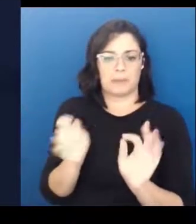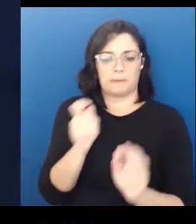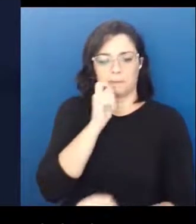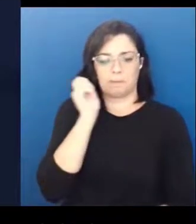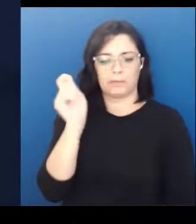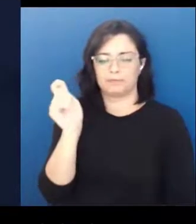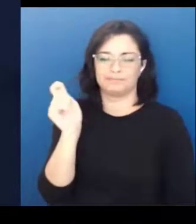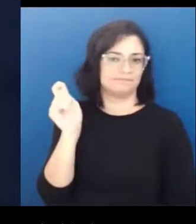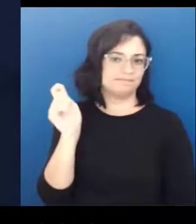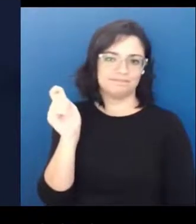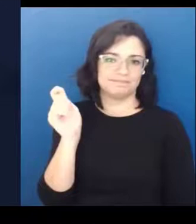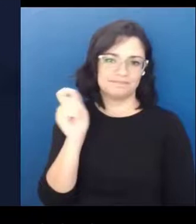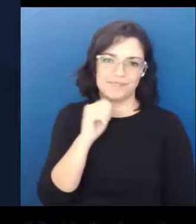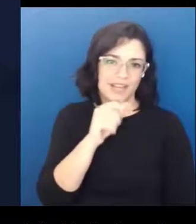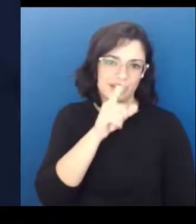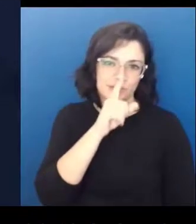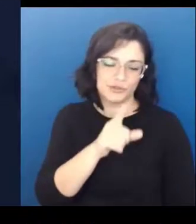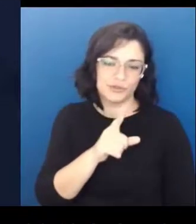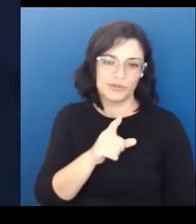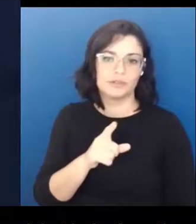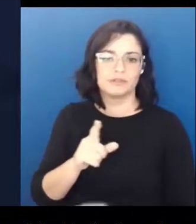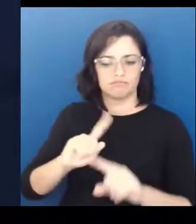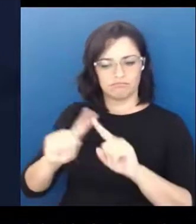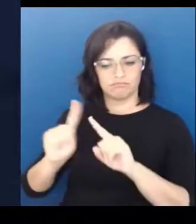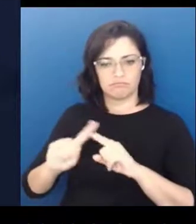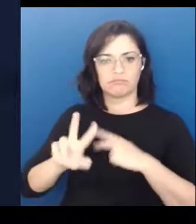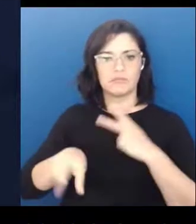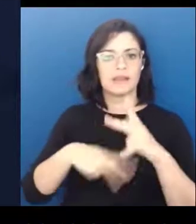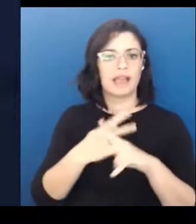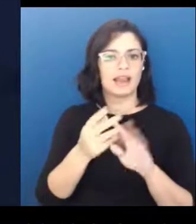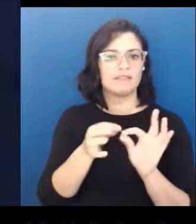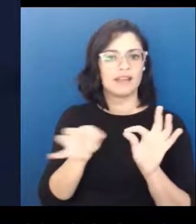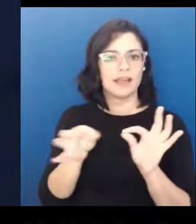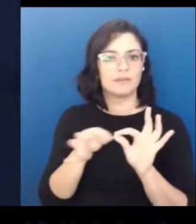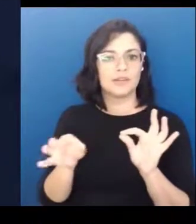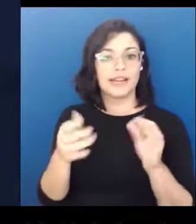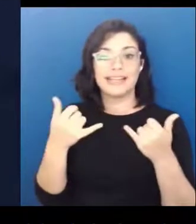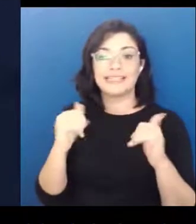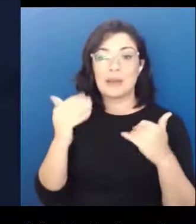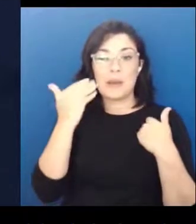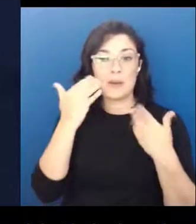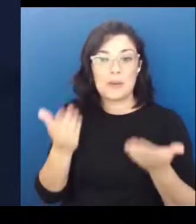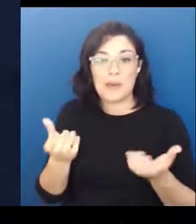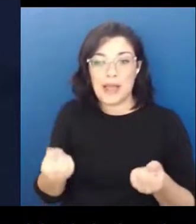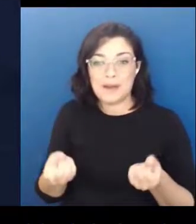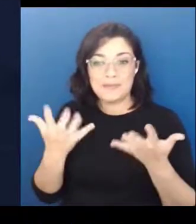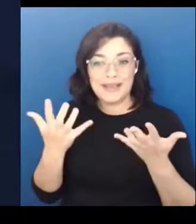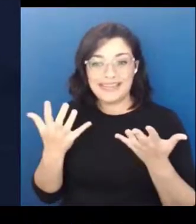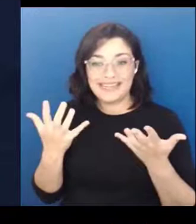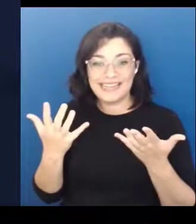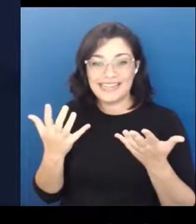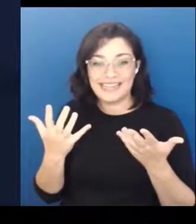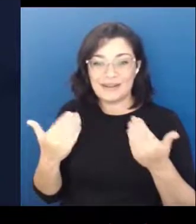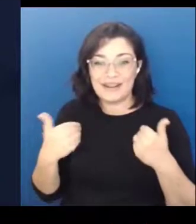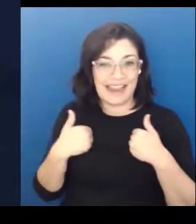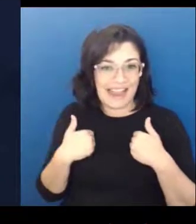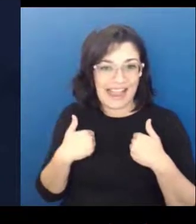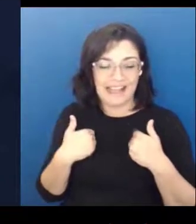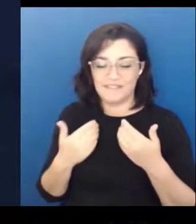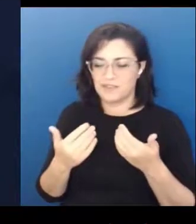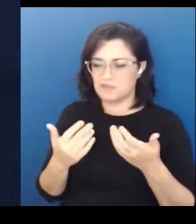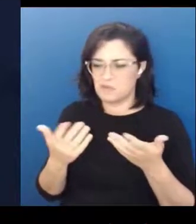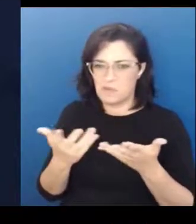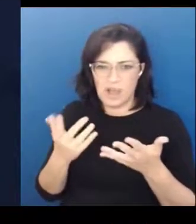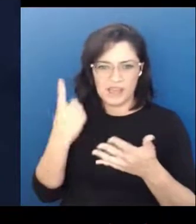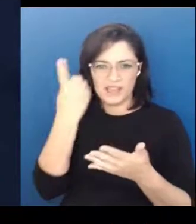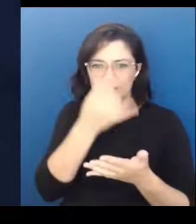are several forms of captioning, and I still don't know how many or what they are or how they differ. My bottom line has